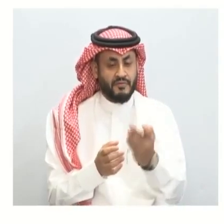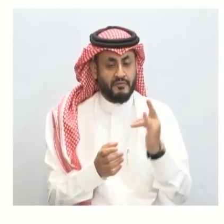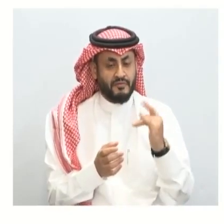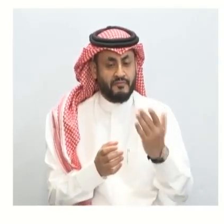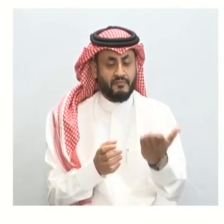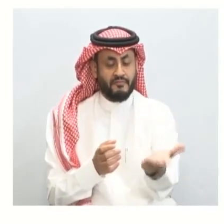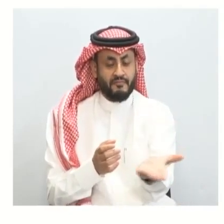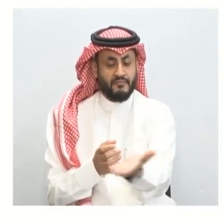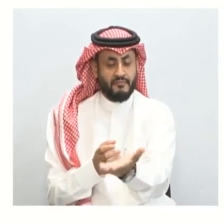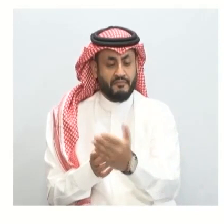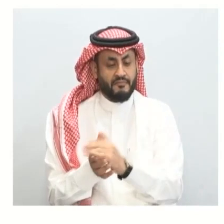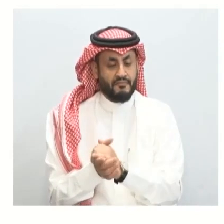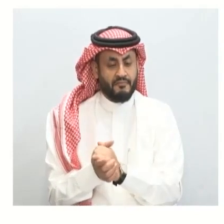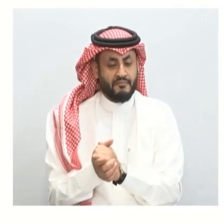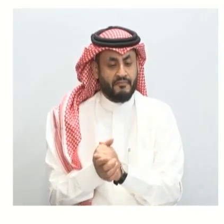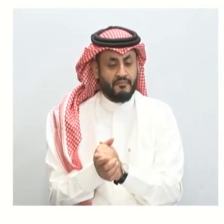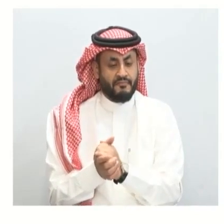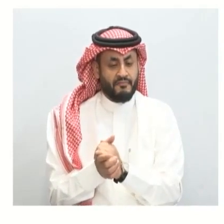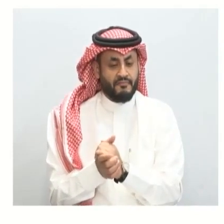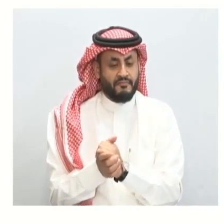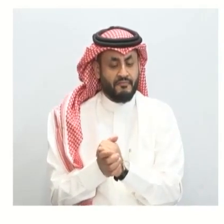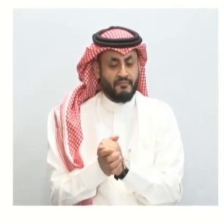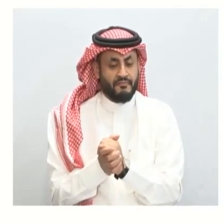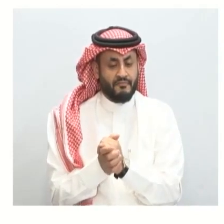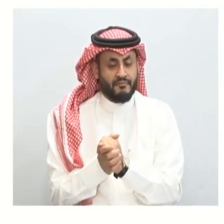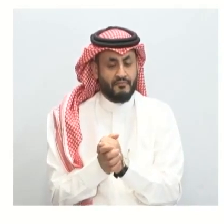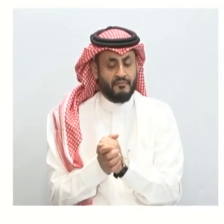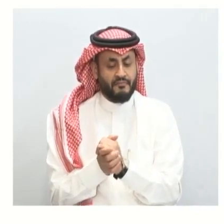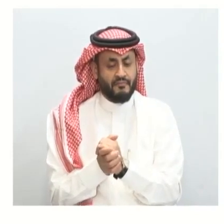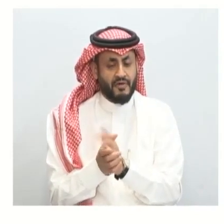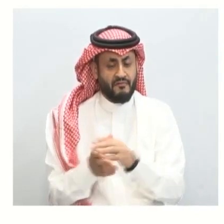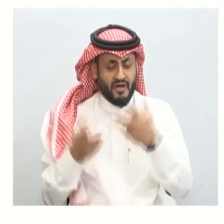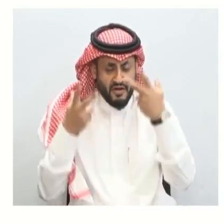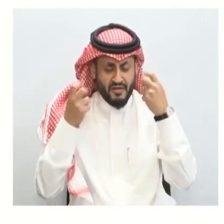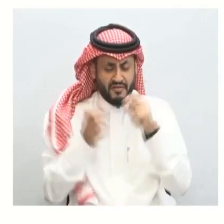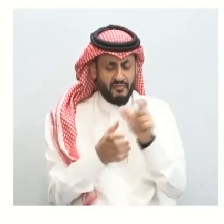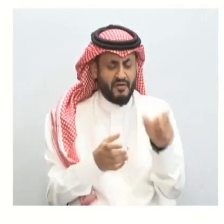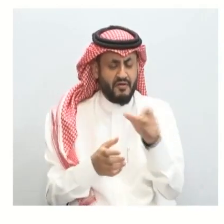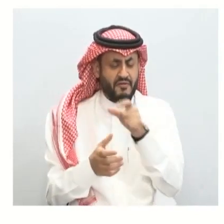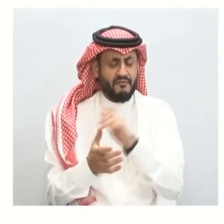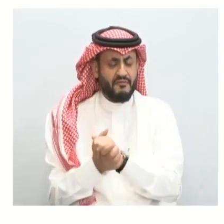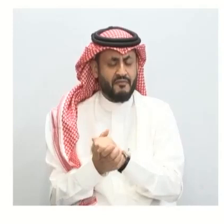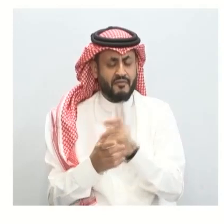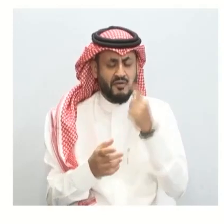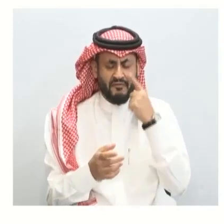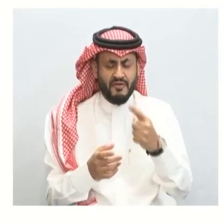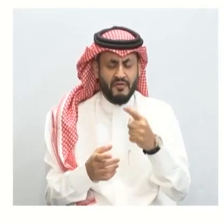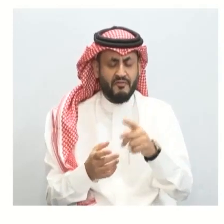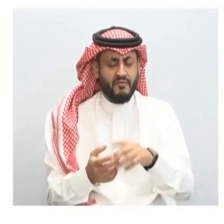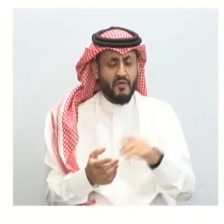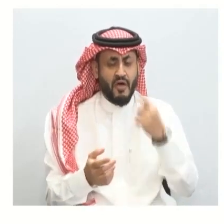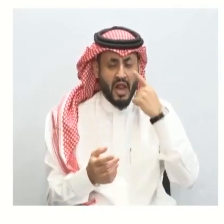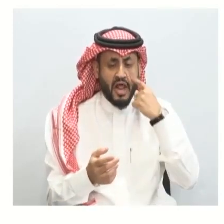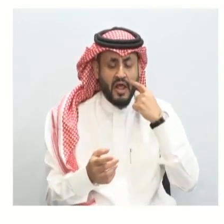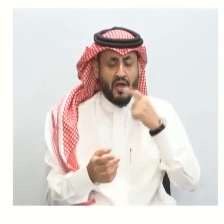Yes, now we have here in this line, some of these scientists have devoted themselves to searching for other